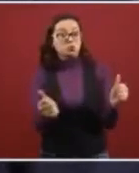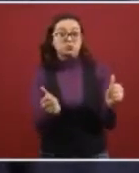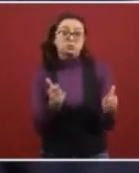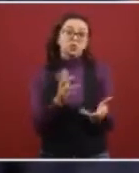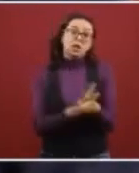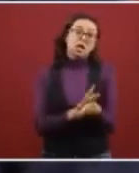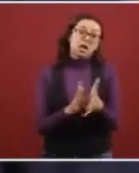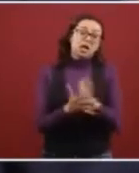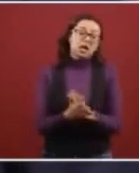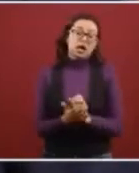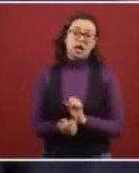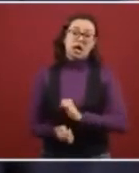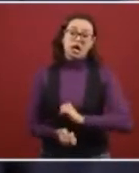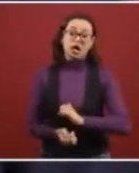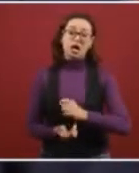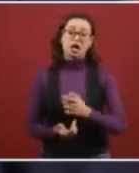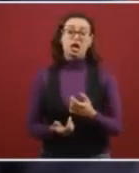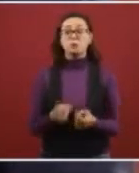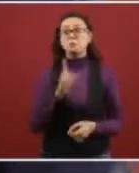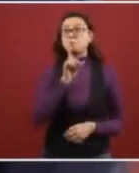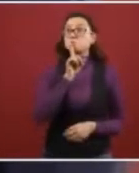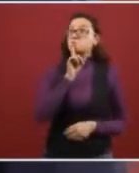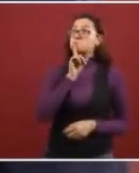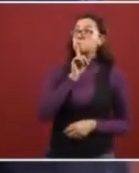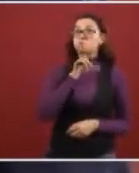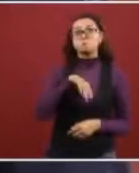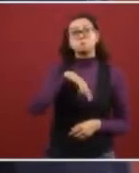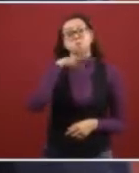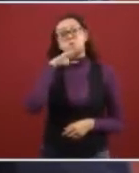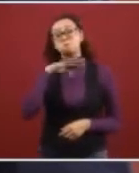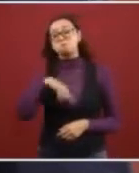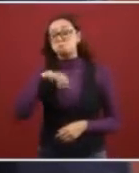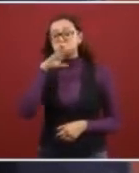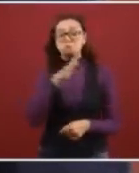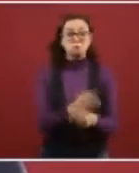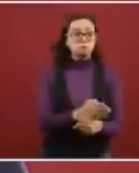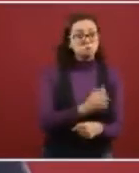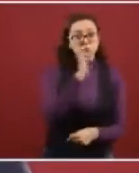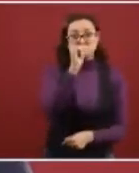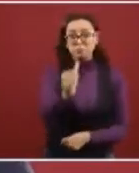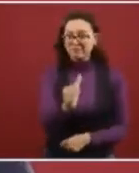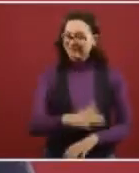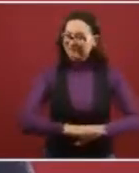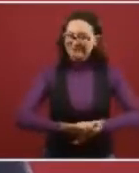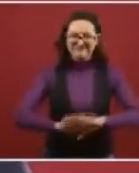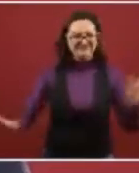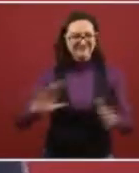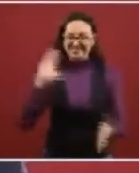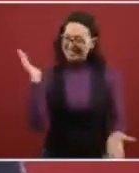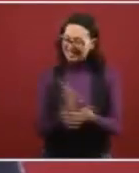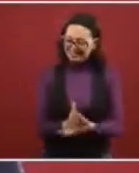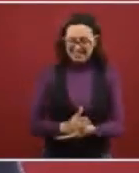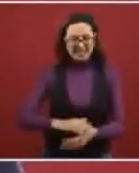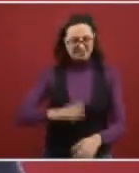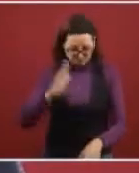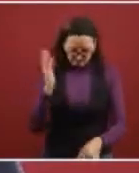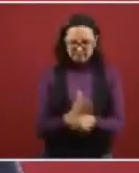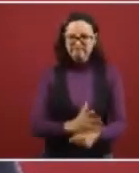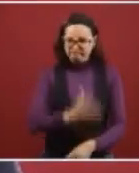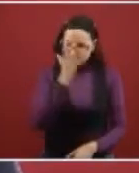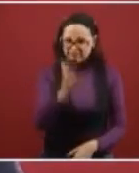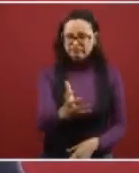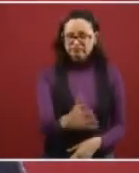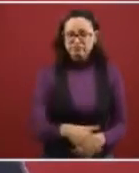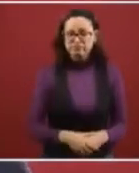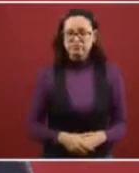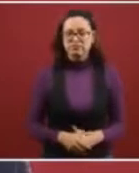the situation and they have influences and that's why we're going to be quiet. Nada. He says none se of that. Impunity is